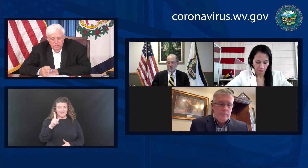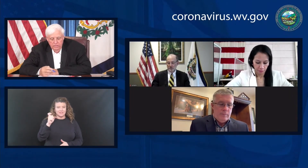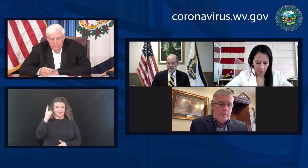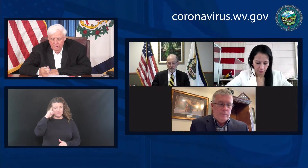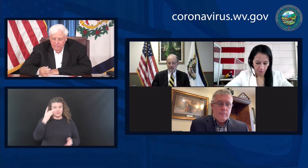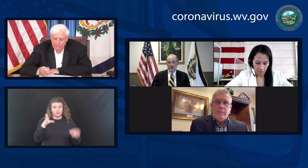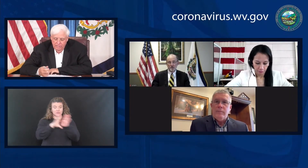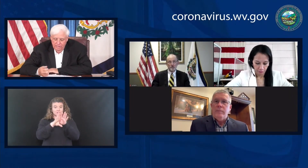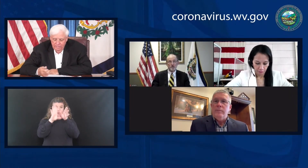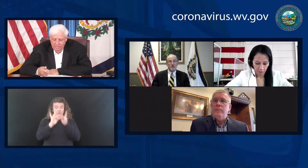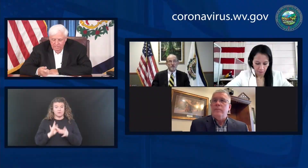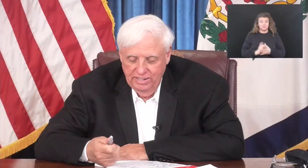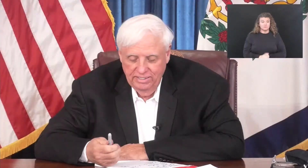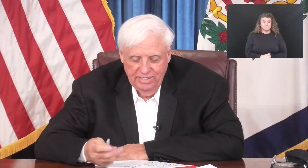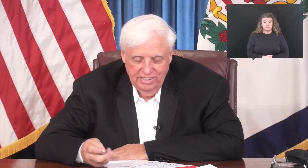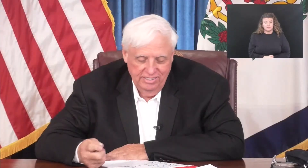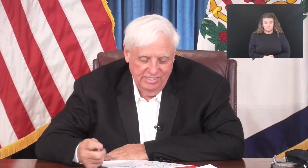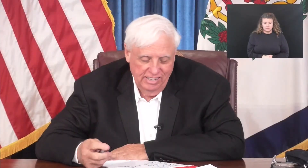Well,